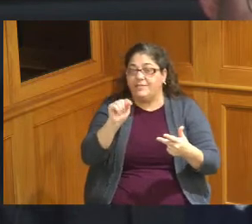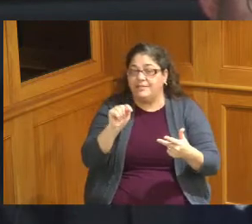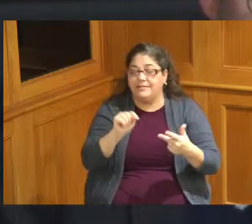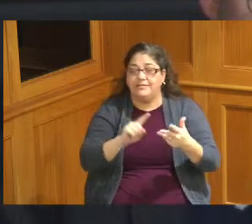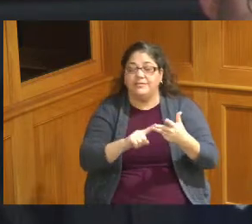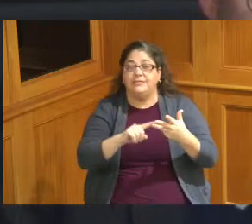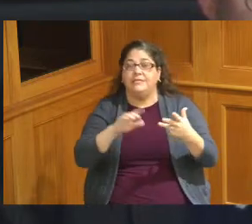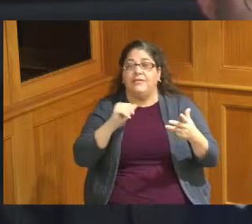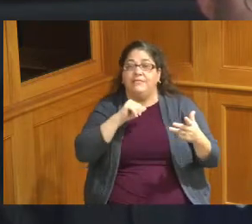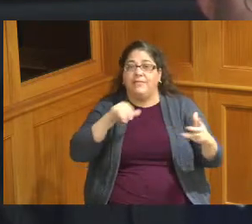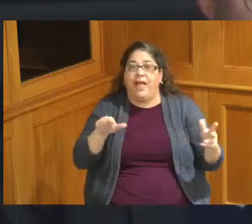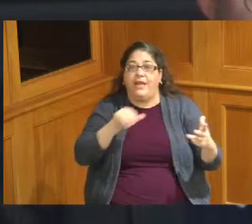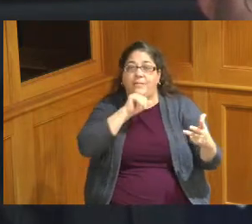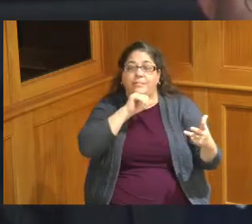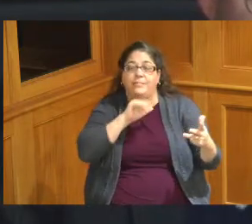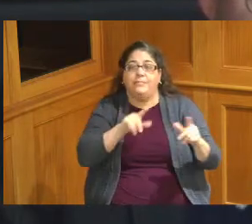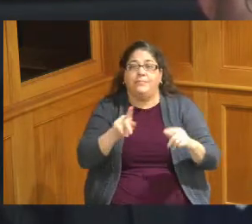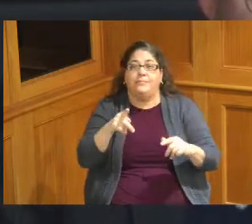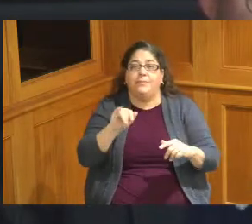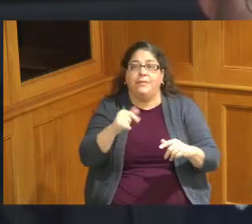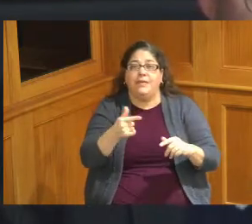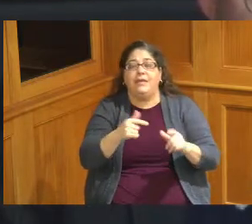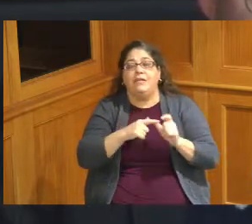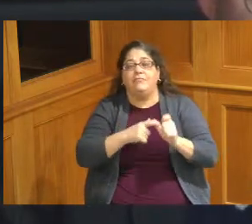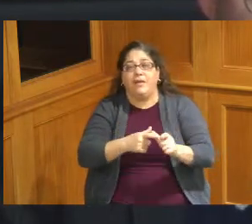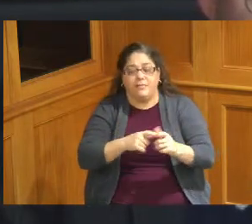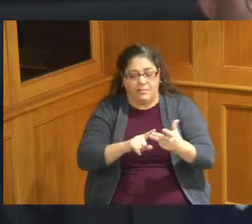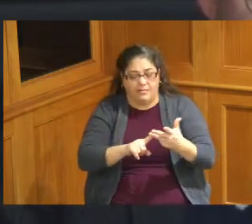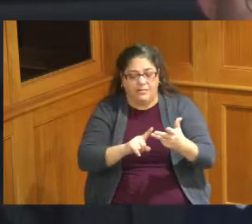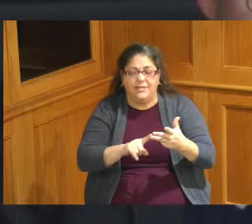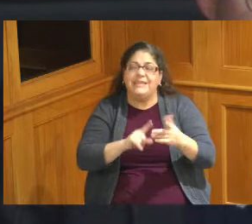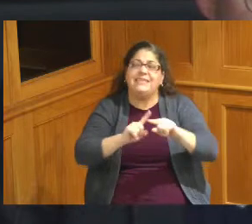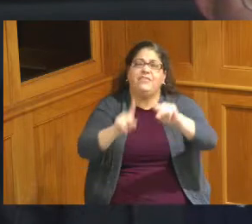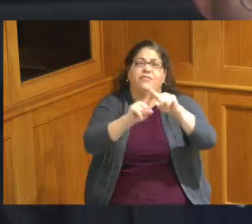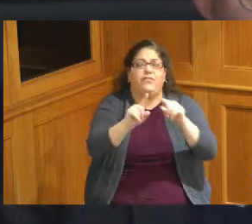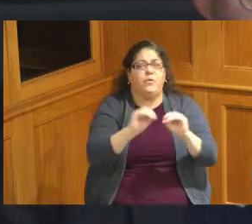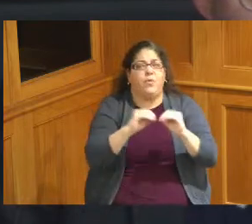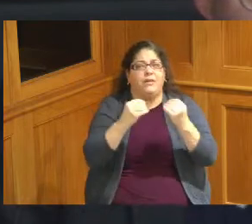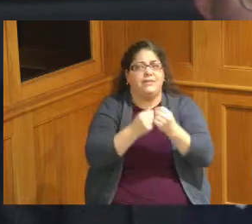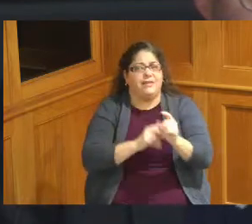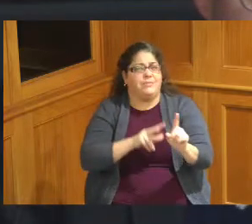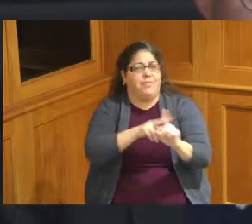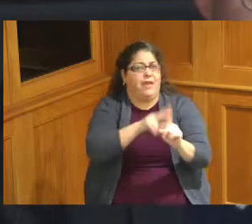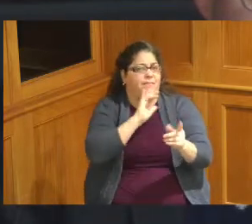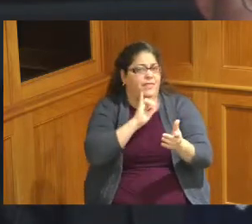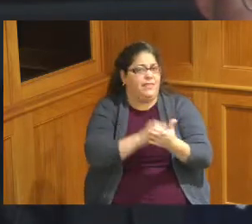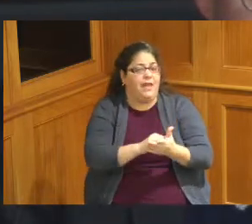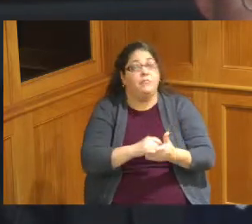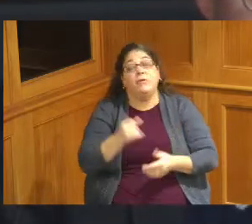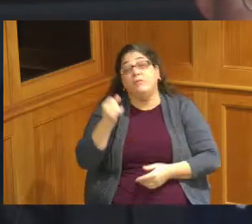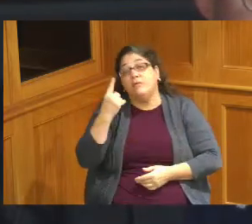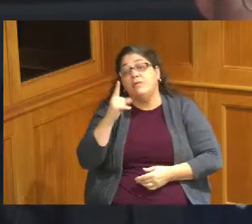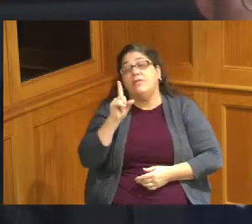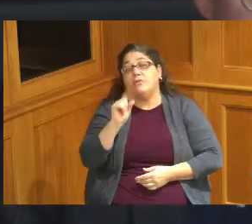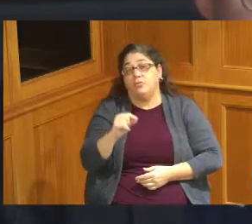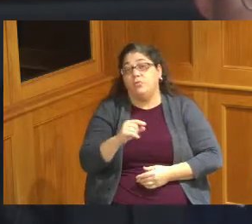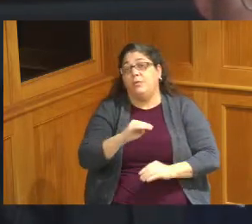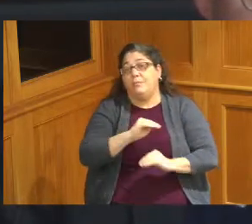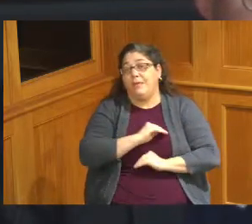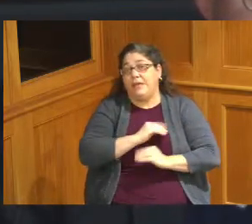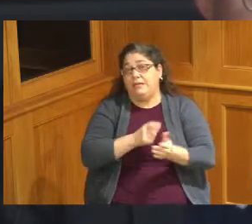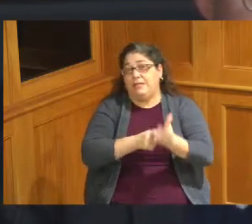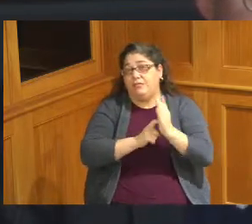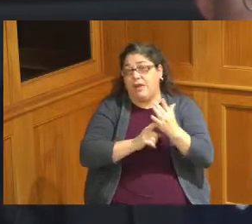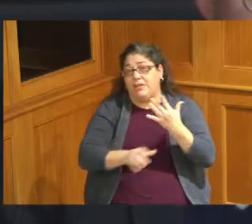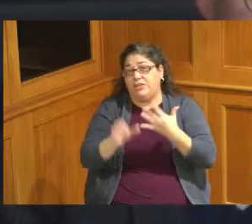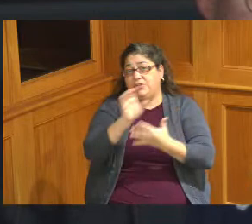Pig got some. So it depends year by year. Different organizations apply for those dollars, but they do have to meet this criteria